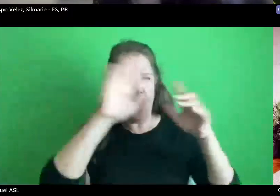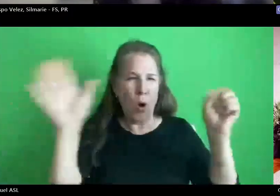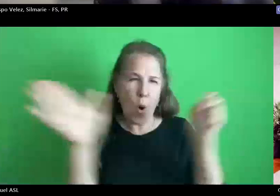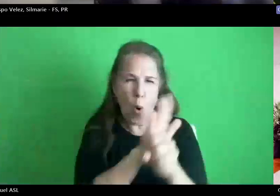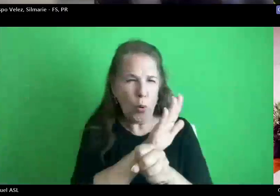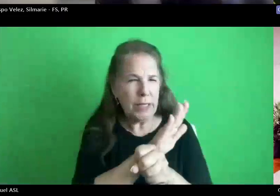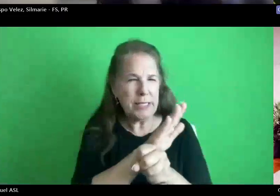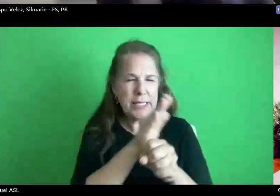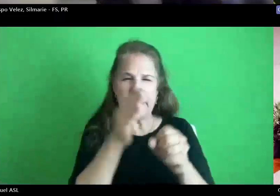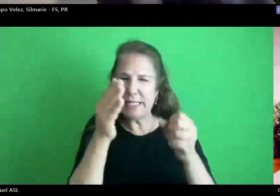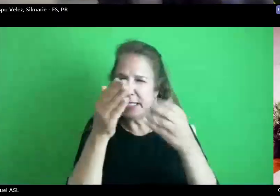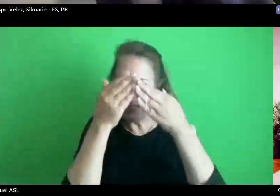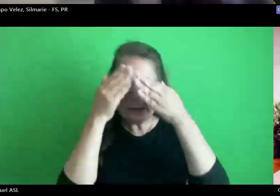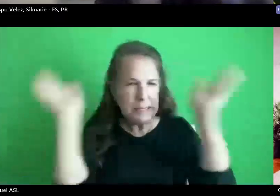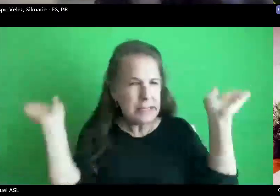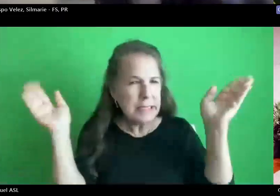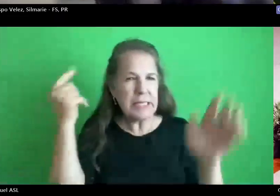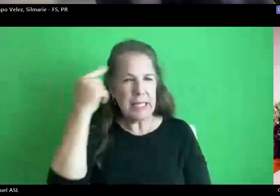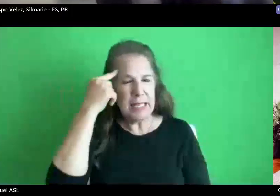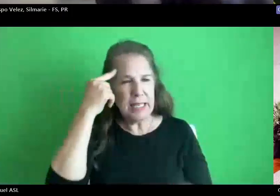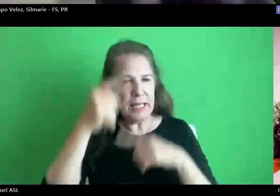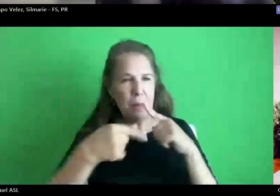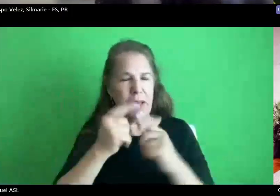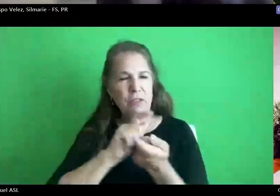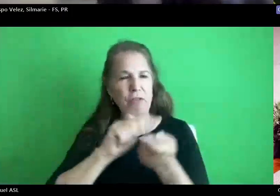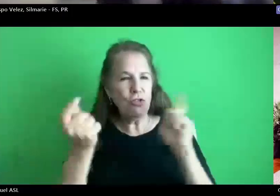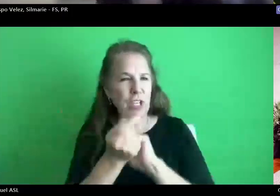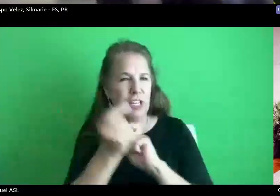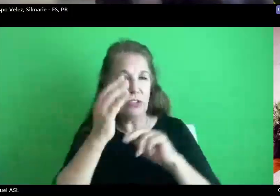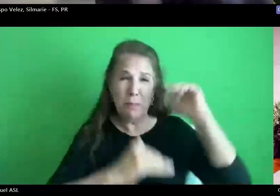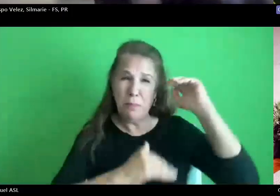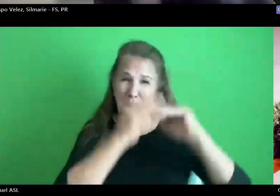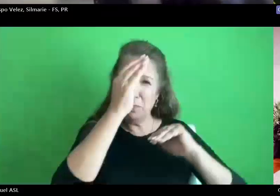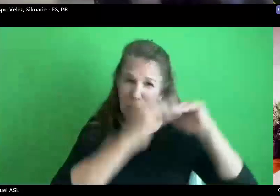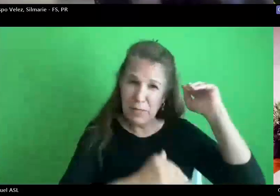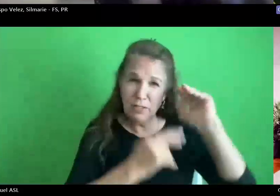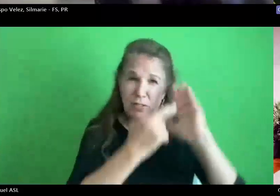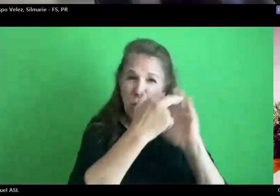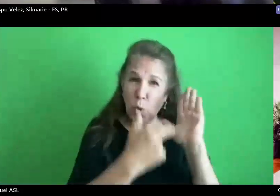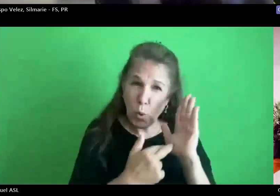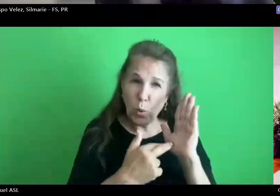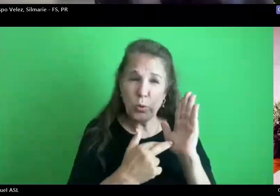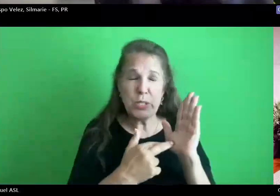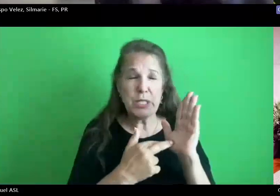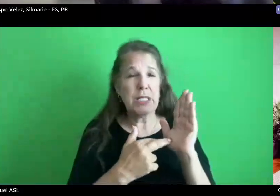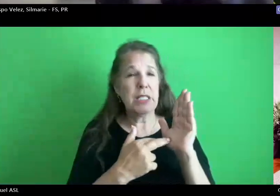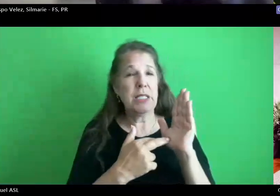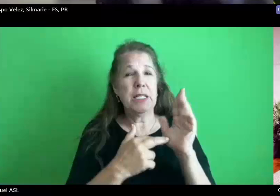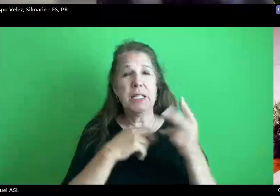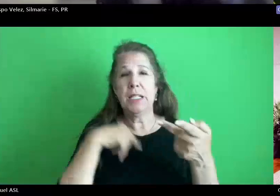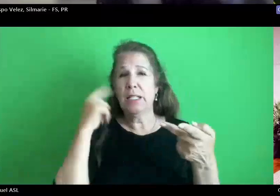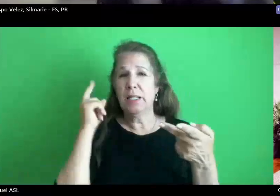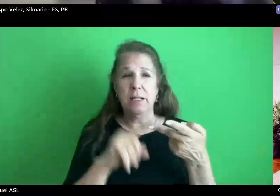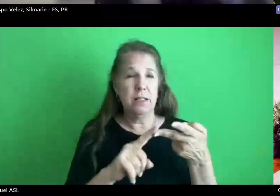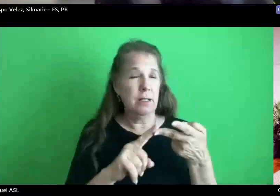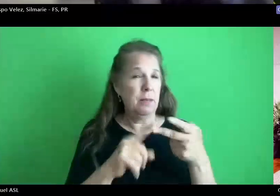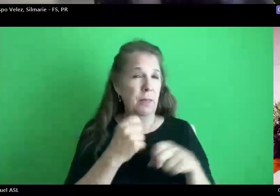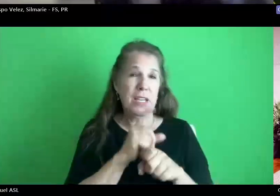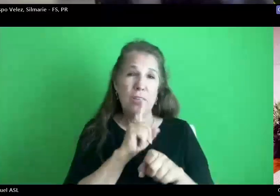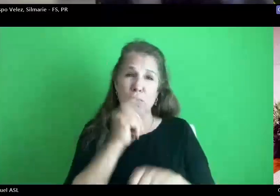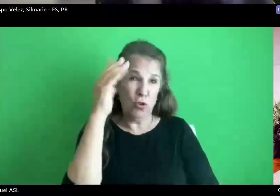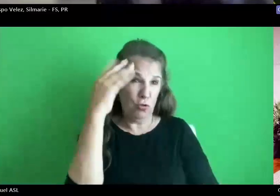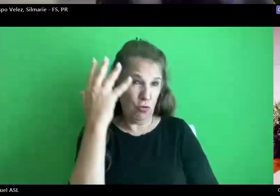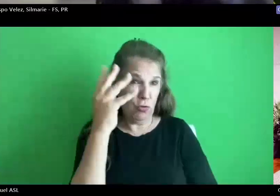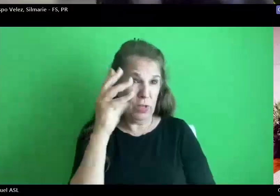from changing building codes to making sure that the kinds of tree species we